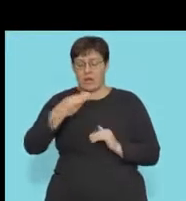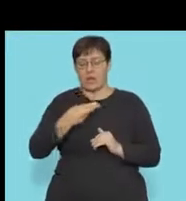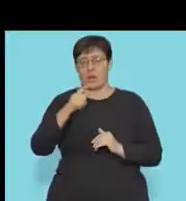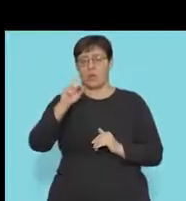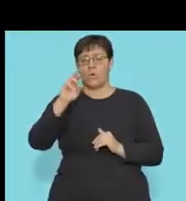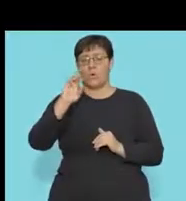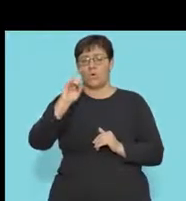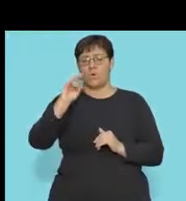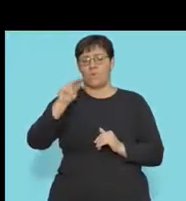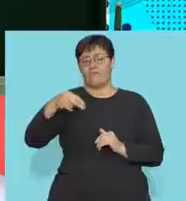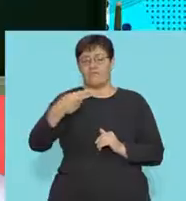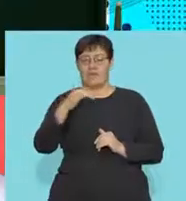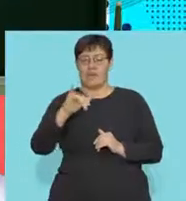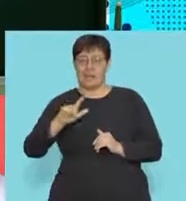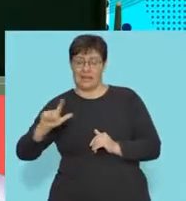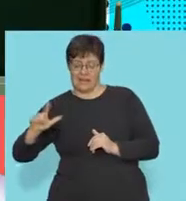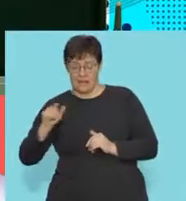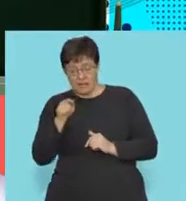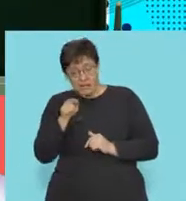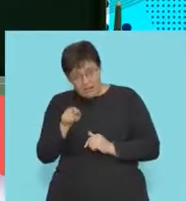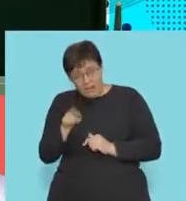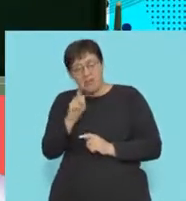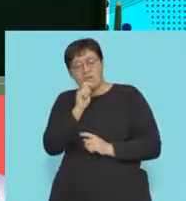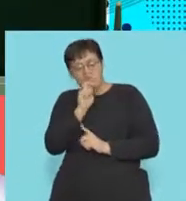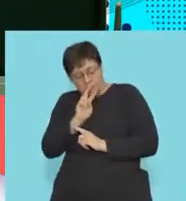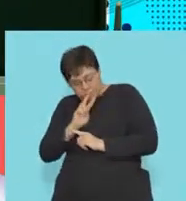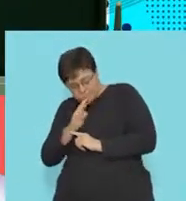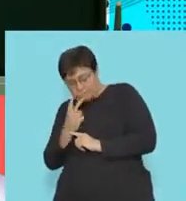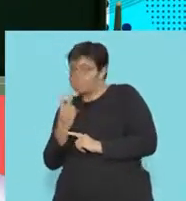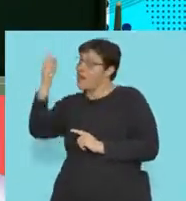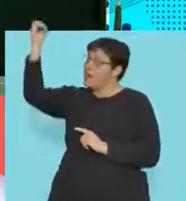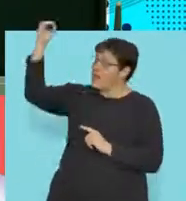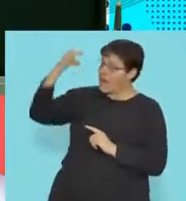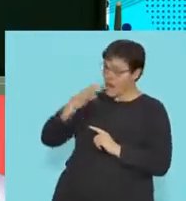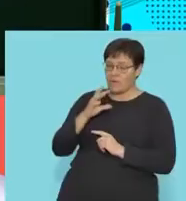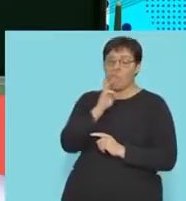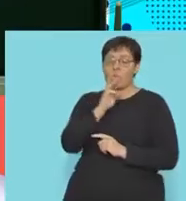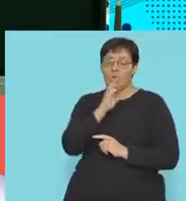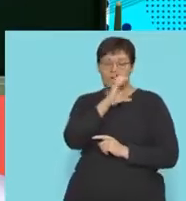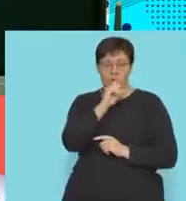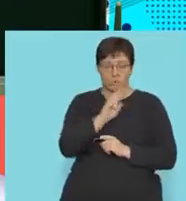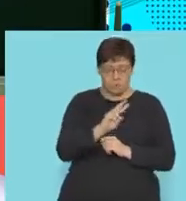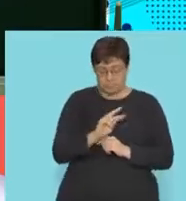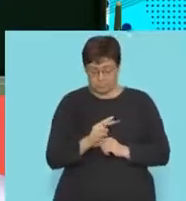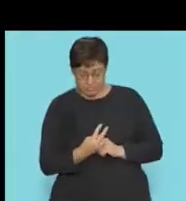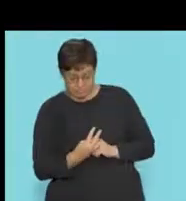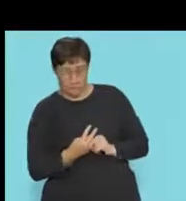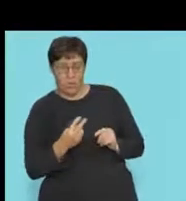to absorb the light and use that to convert the carbon dioxide and the water into